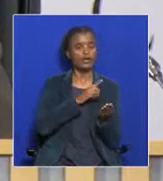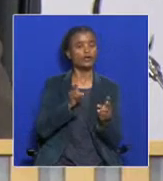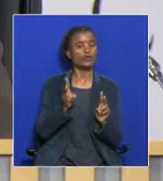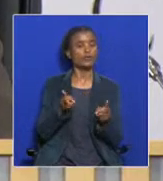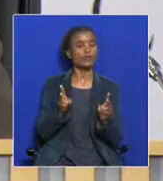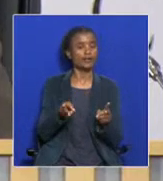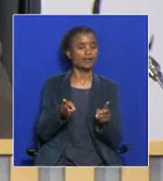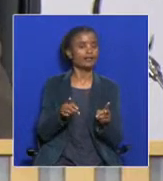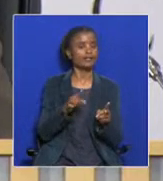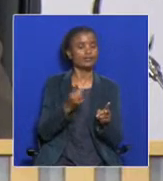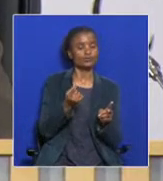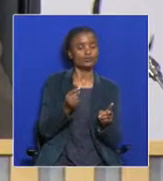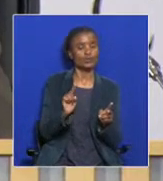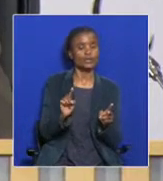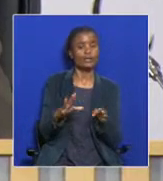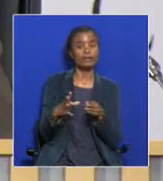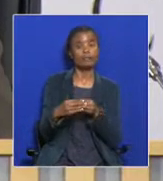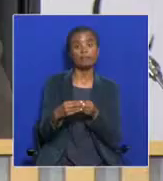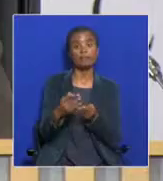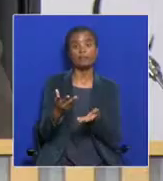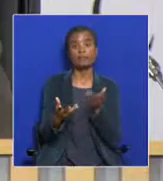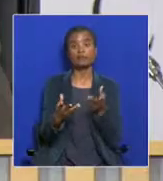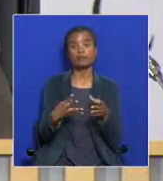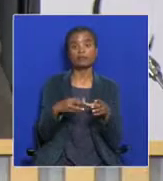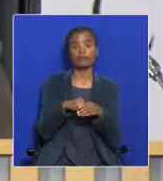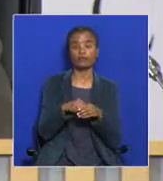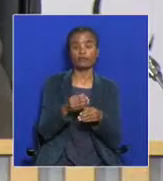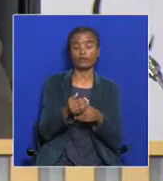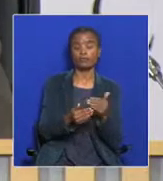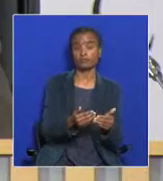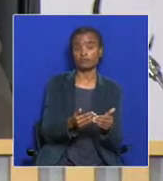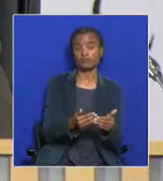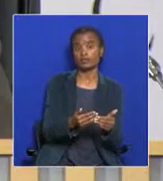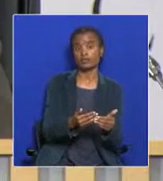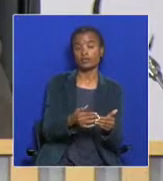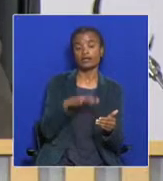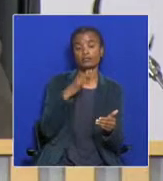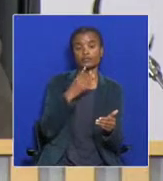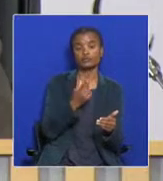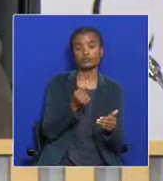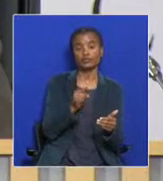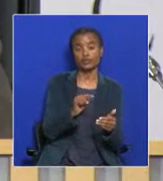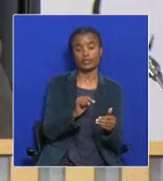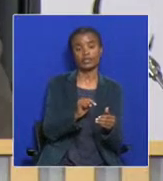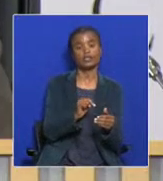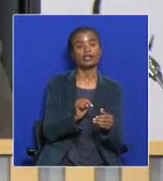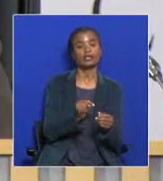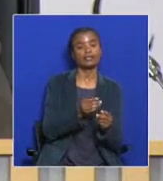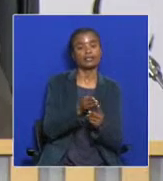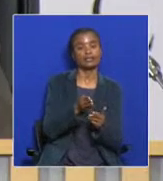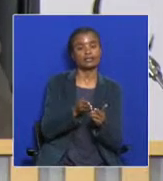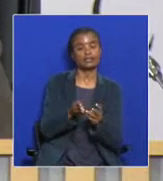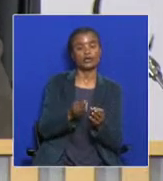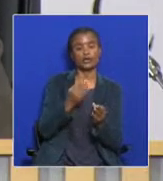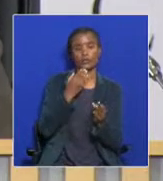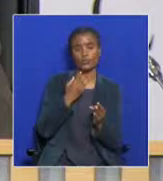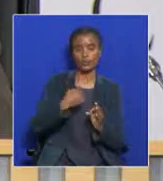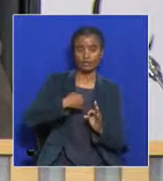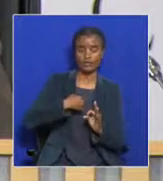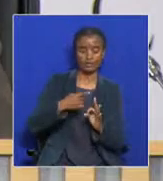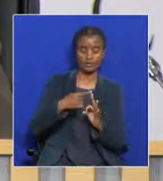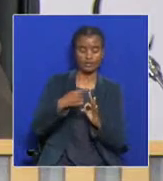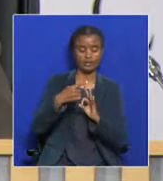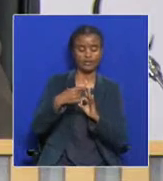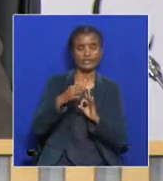in an operation, then you are the IO. Now the three options we had was myself, KG Sibia, and